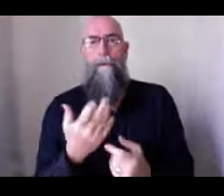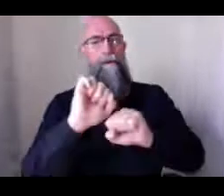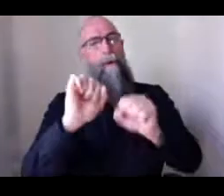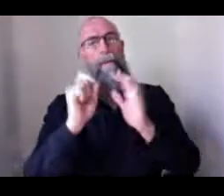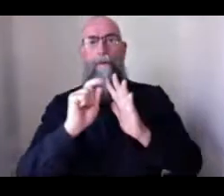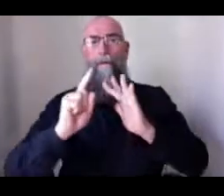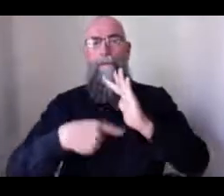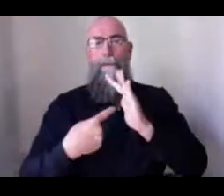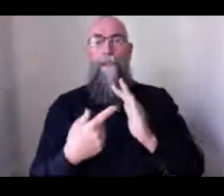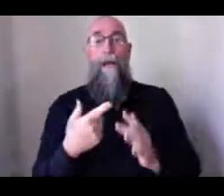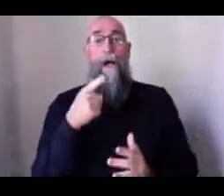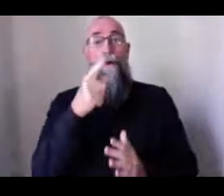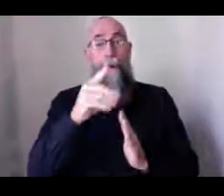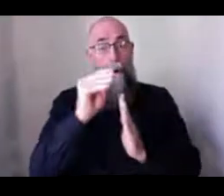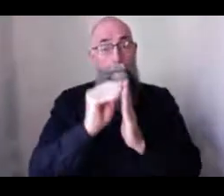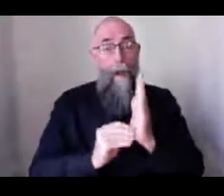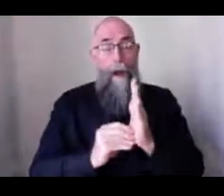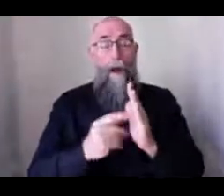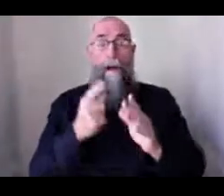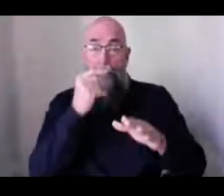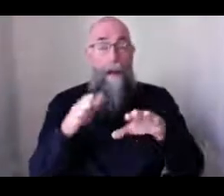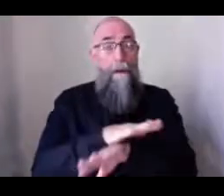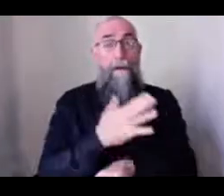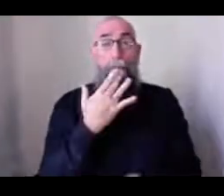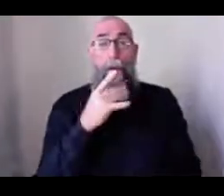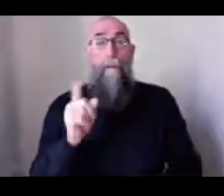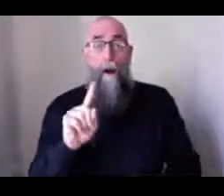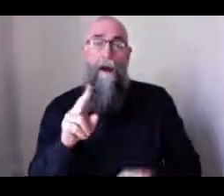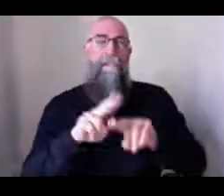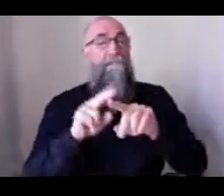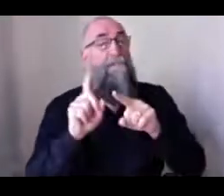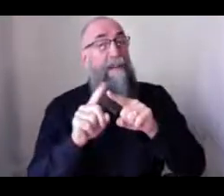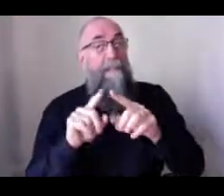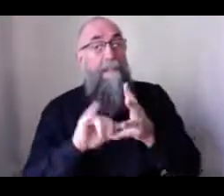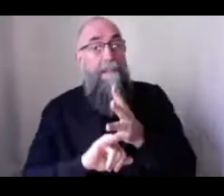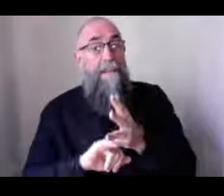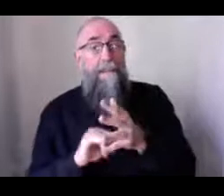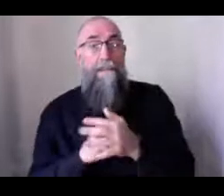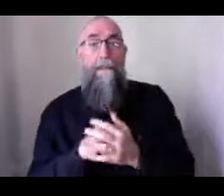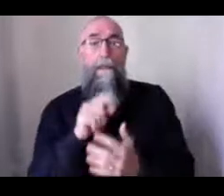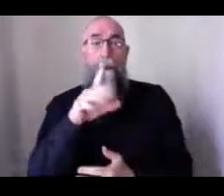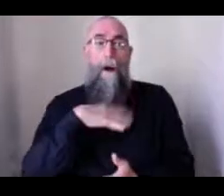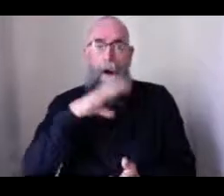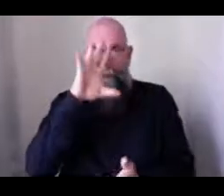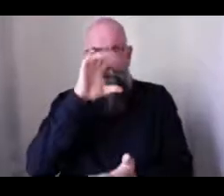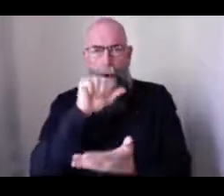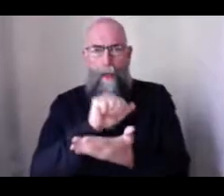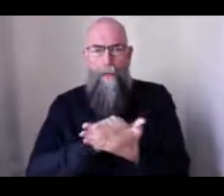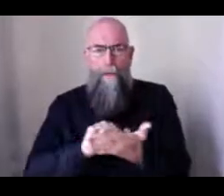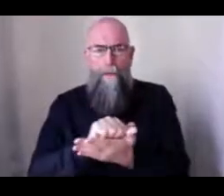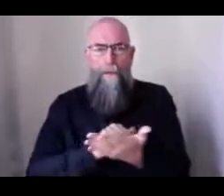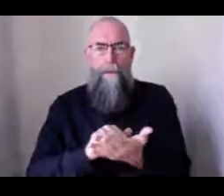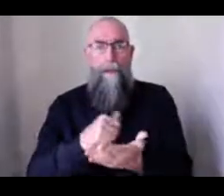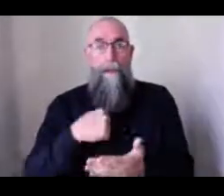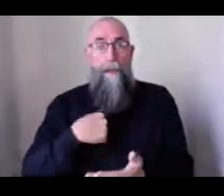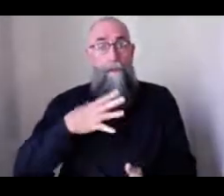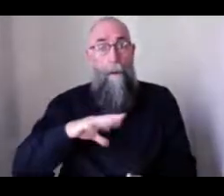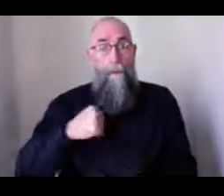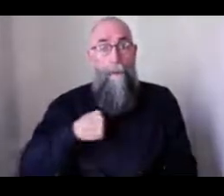be used for artist fees. Oh, I'm breaking up. I do apologise. I'll just repeat this slide. Is that right, Raymond?